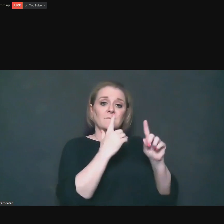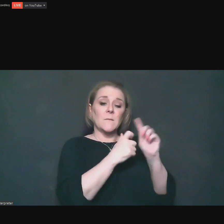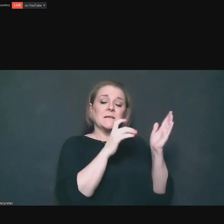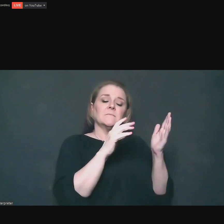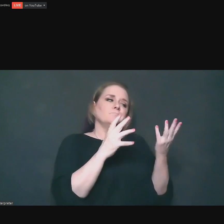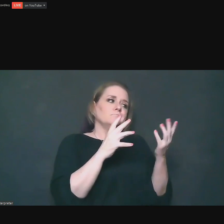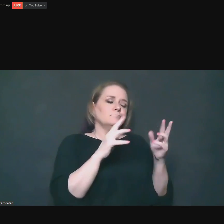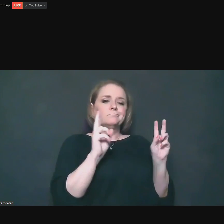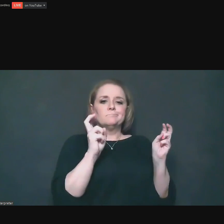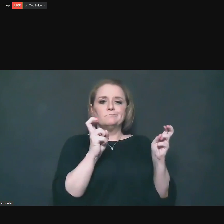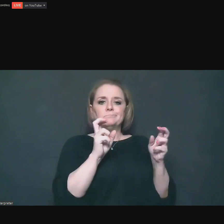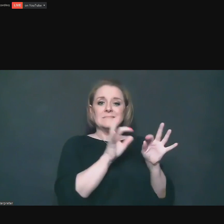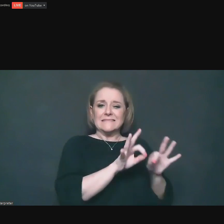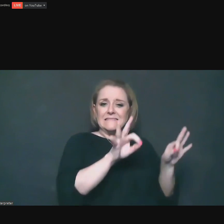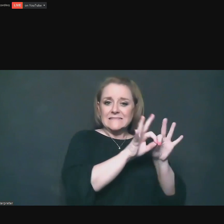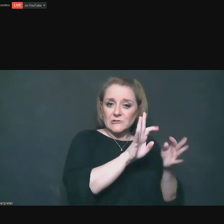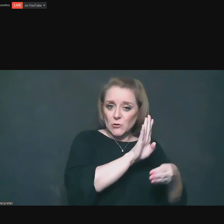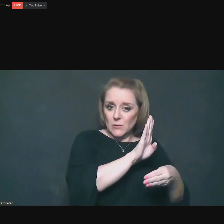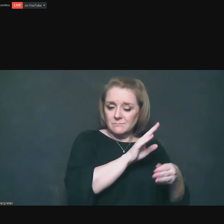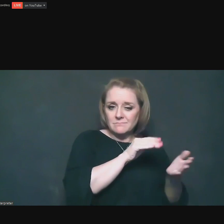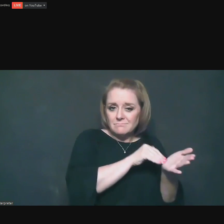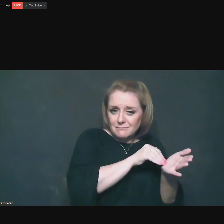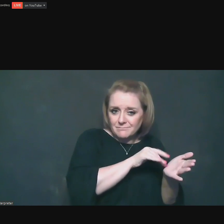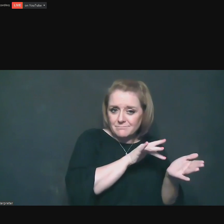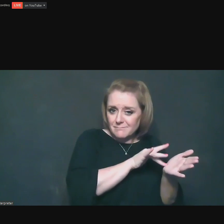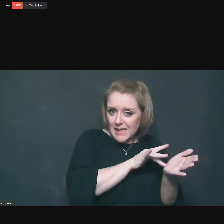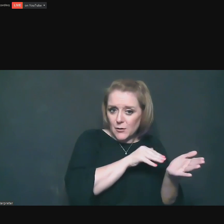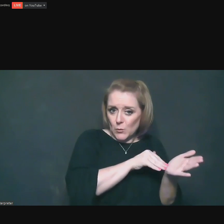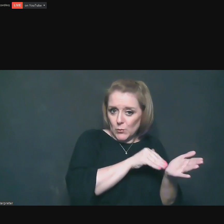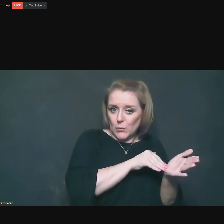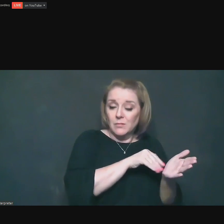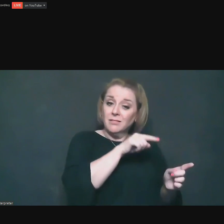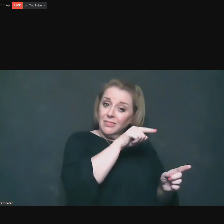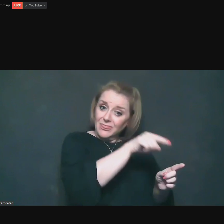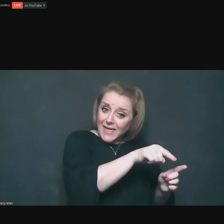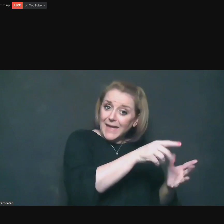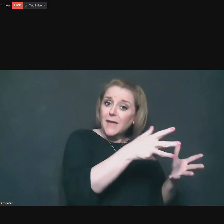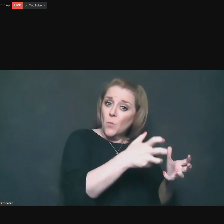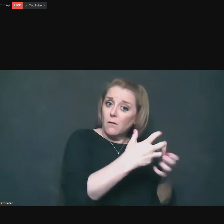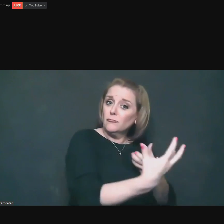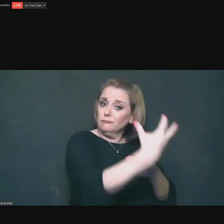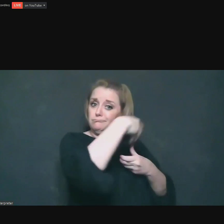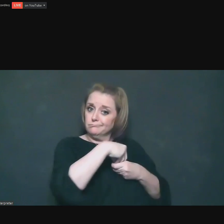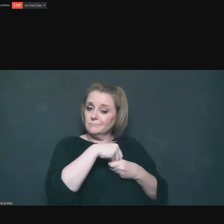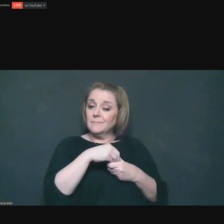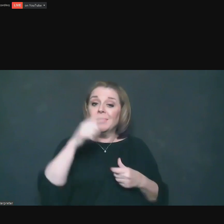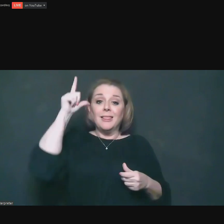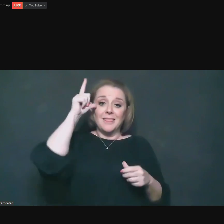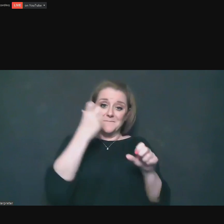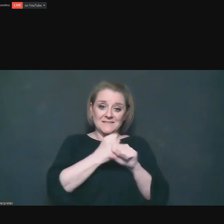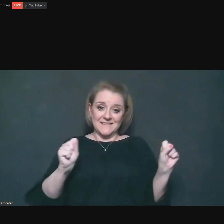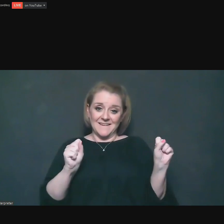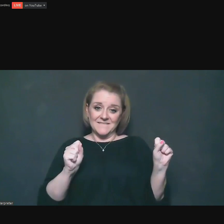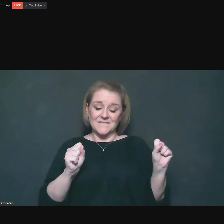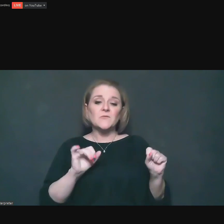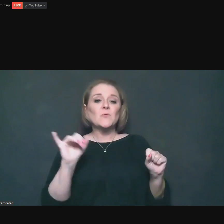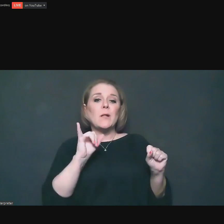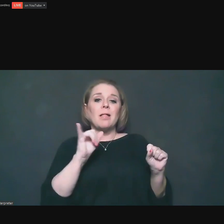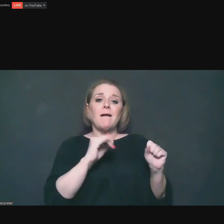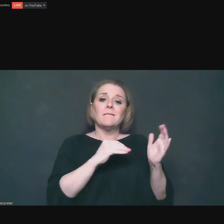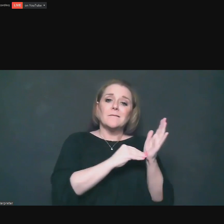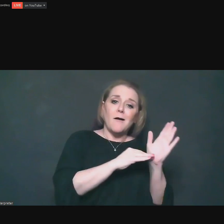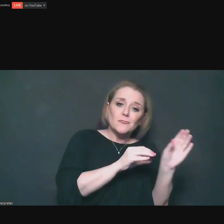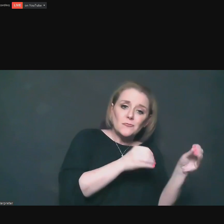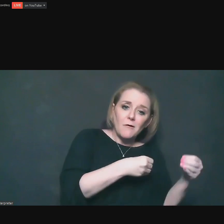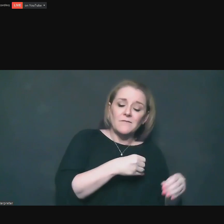that were already open prior to any of the governor's orders asked they want to be Lubbock Safe as well. And that includes, essential medical offices and